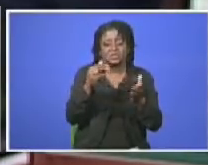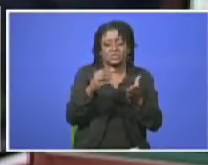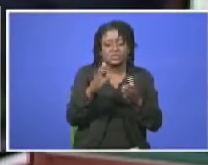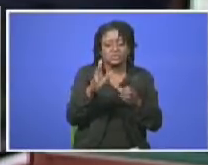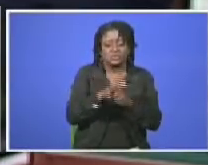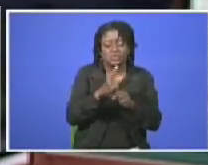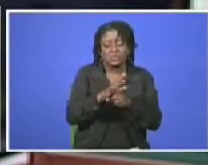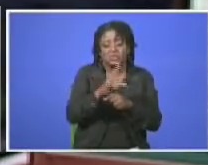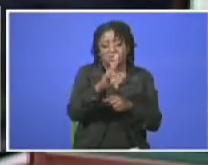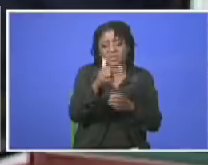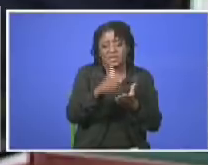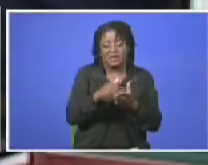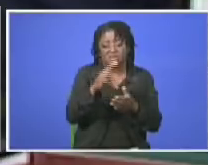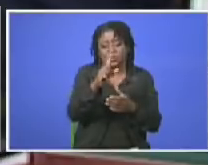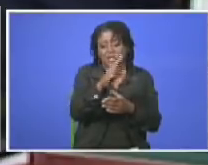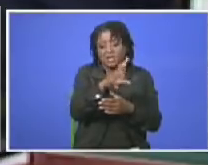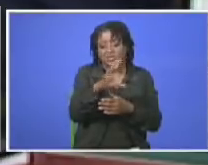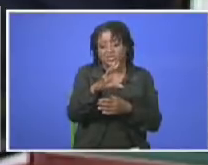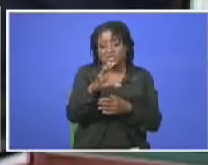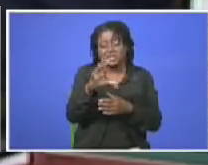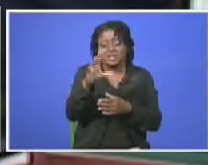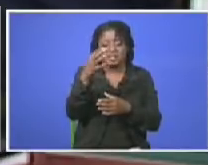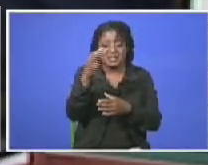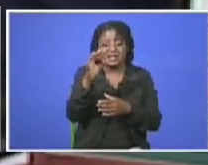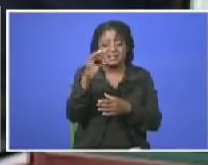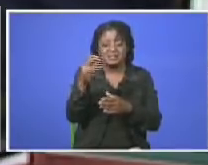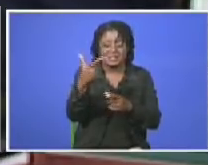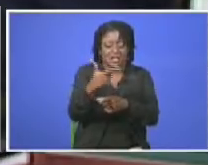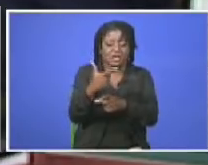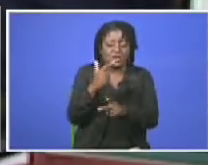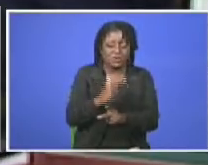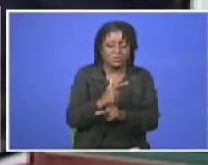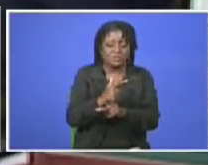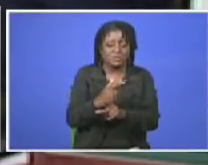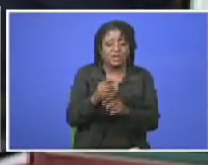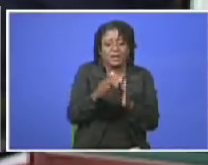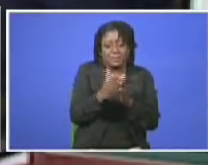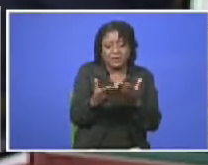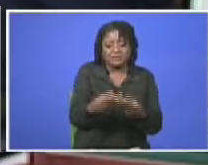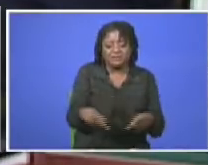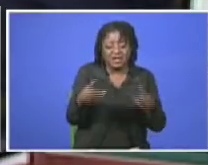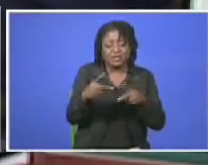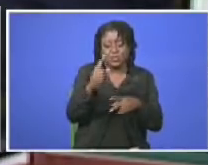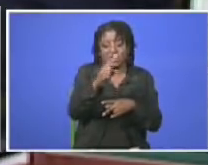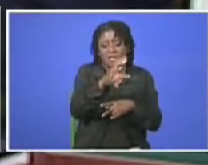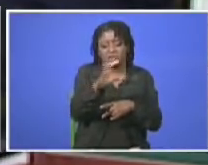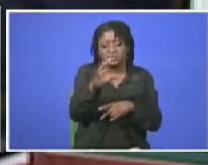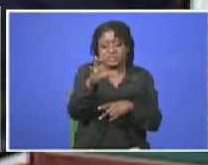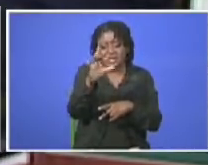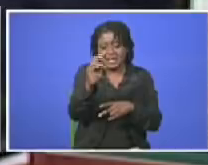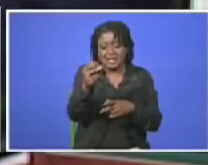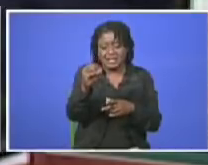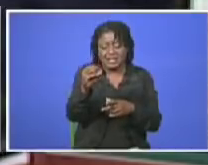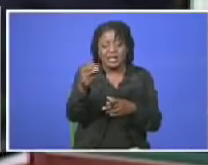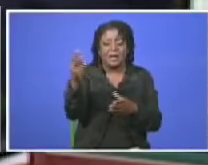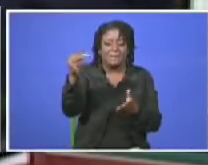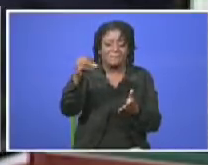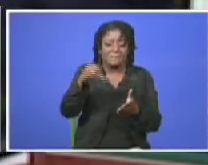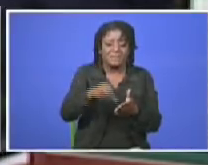3,119 loans on its portfolio, for a total book value of just under $180 million.